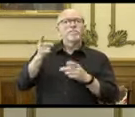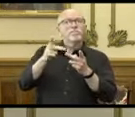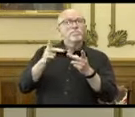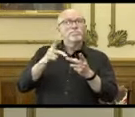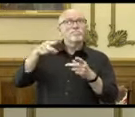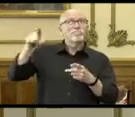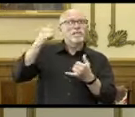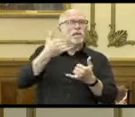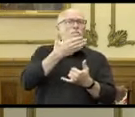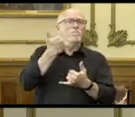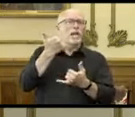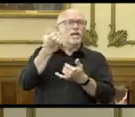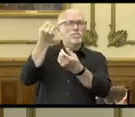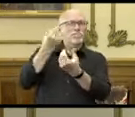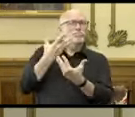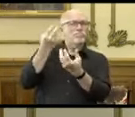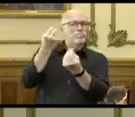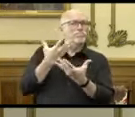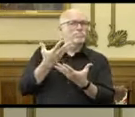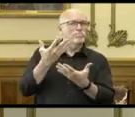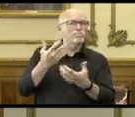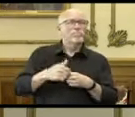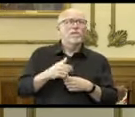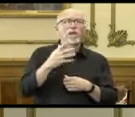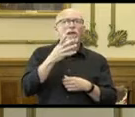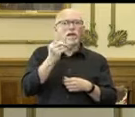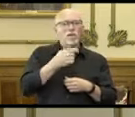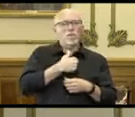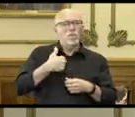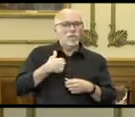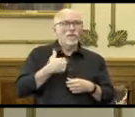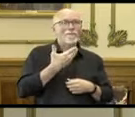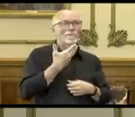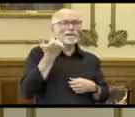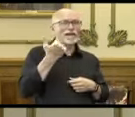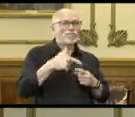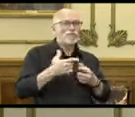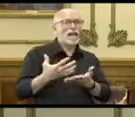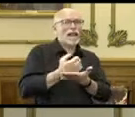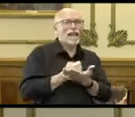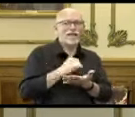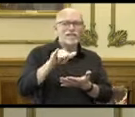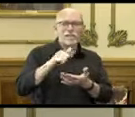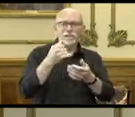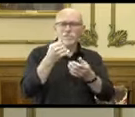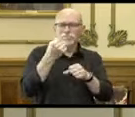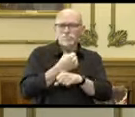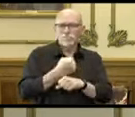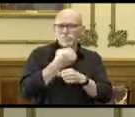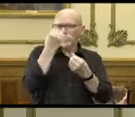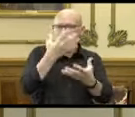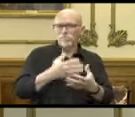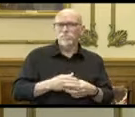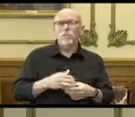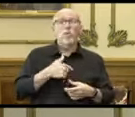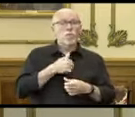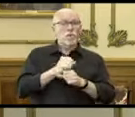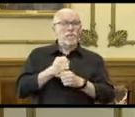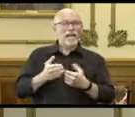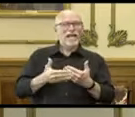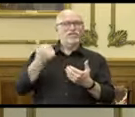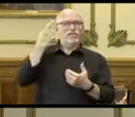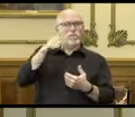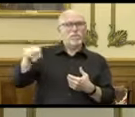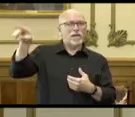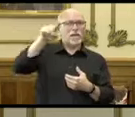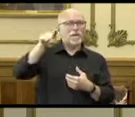gotten better at reporting, and we've gotten better at collecting the data. We've also made it easier for facilities